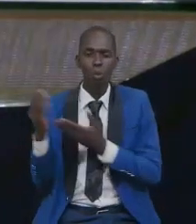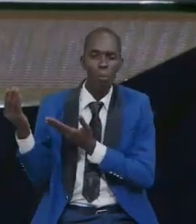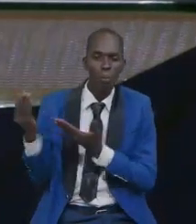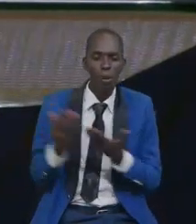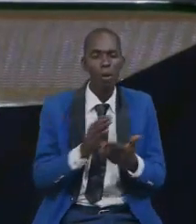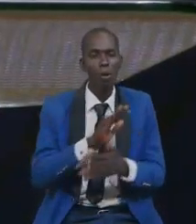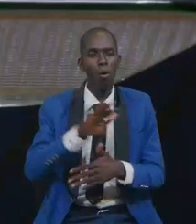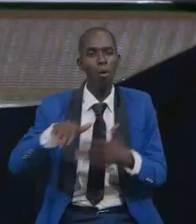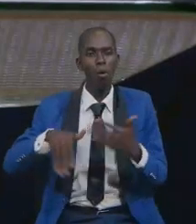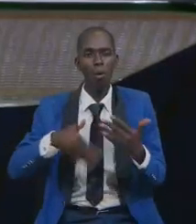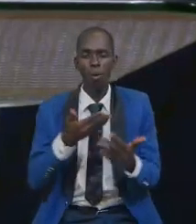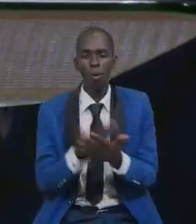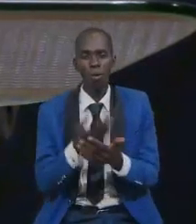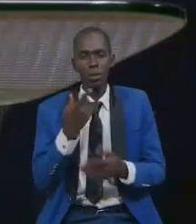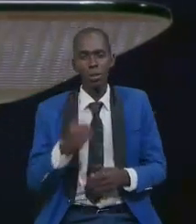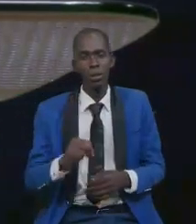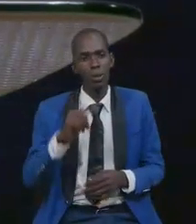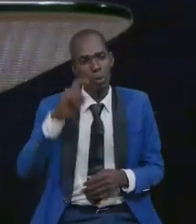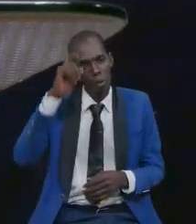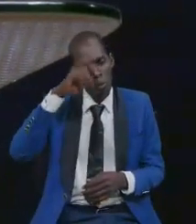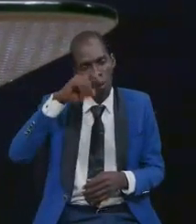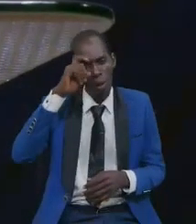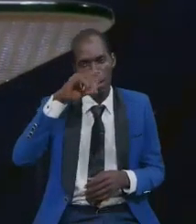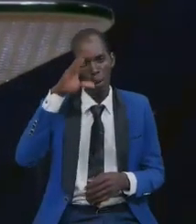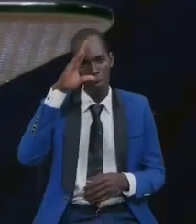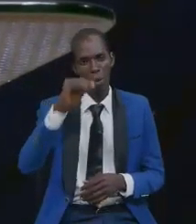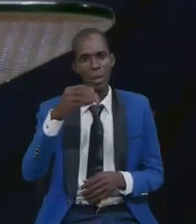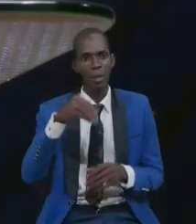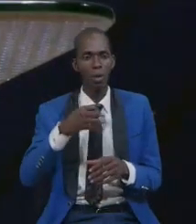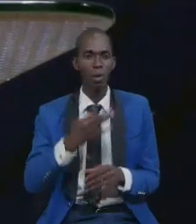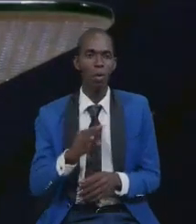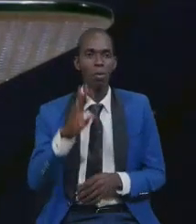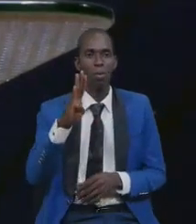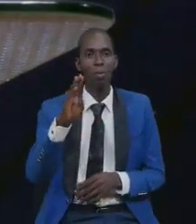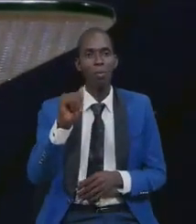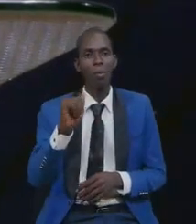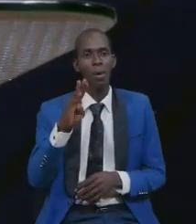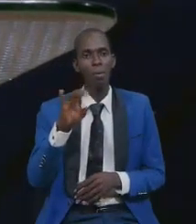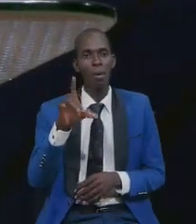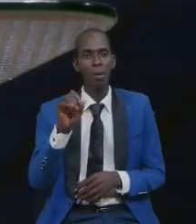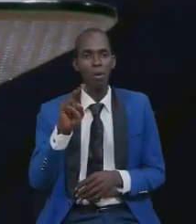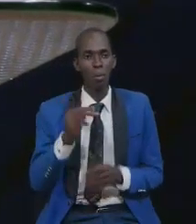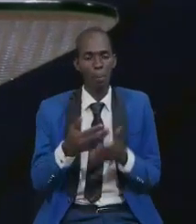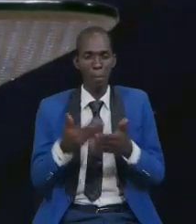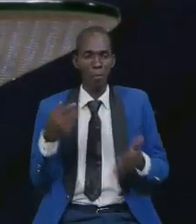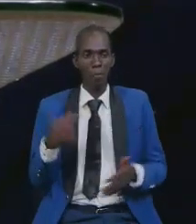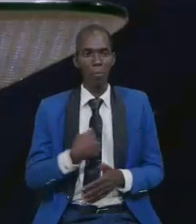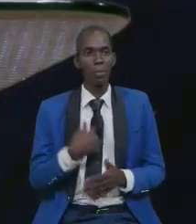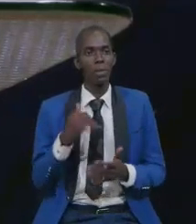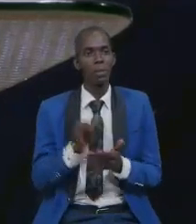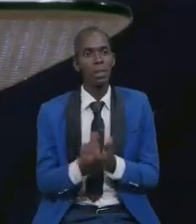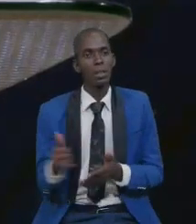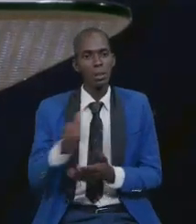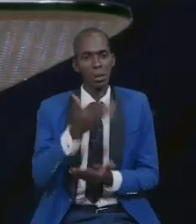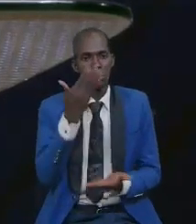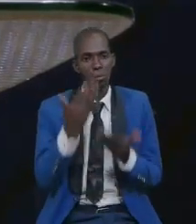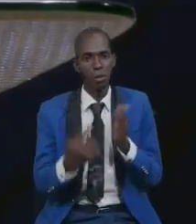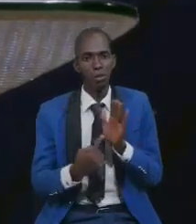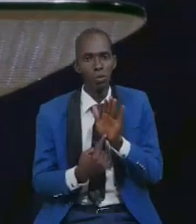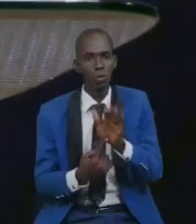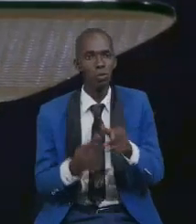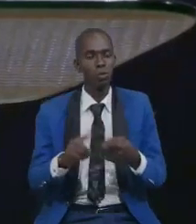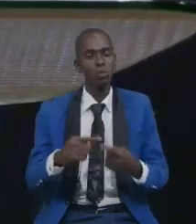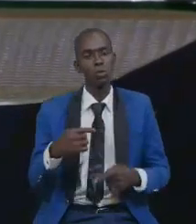the men of Babylon before me, that they might make known unto me